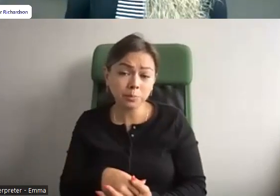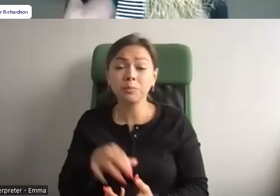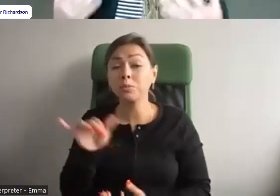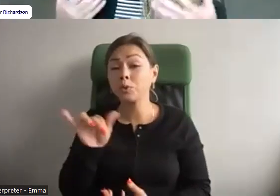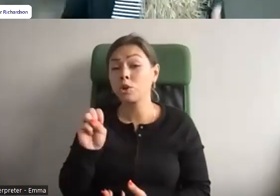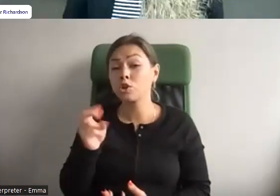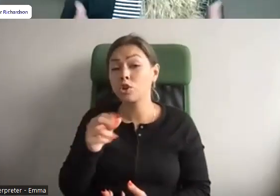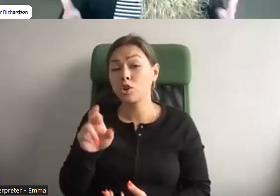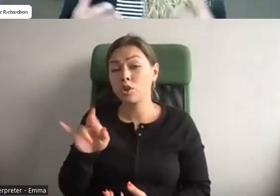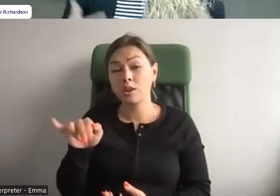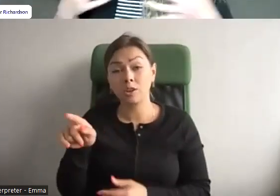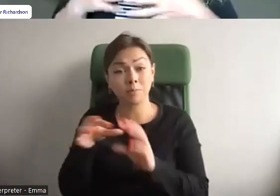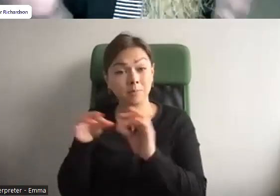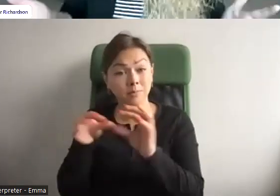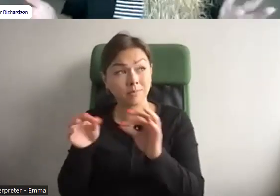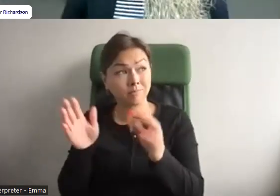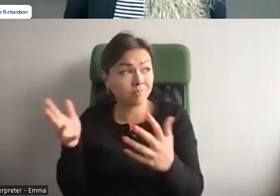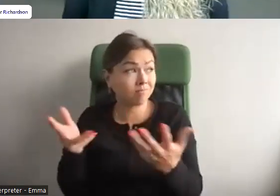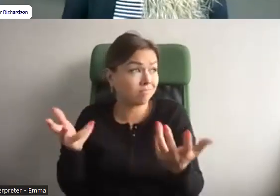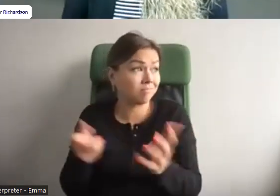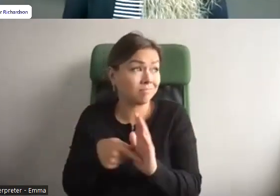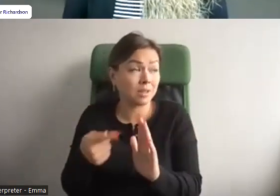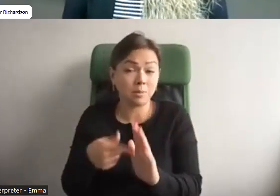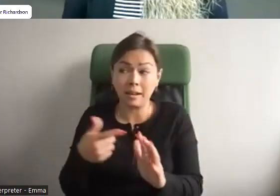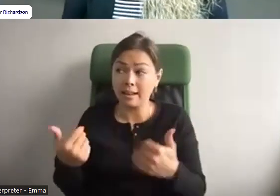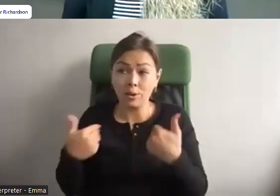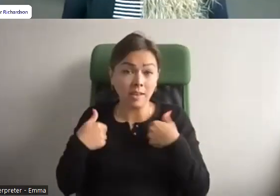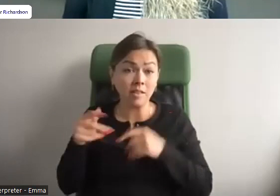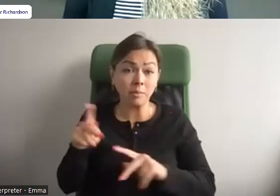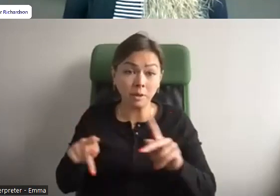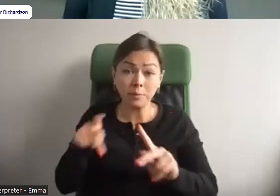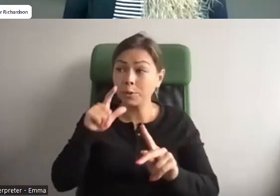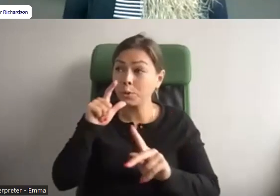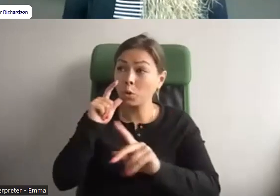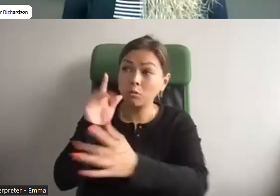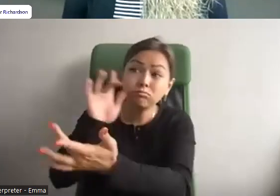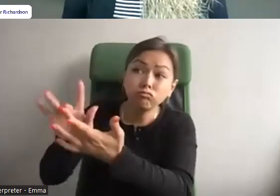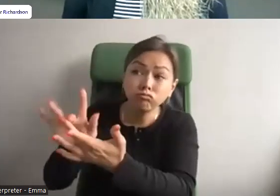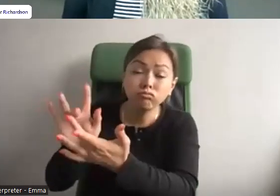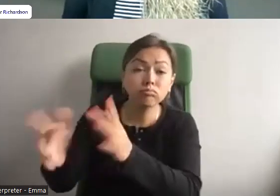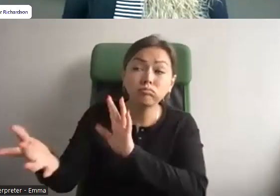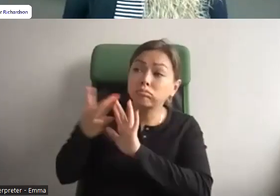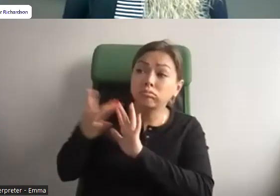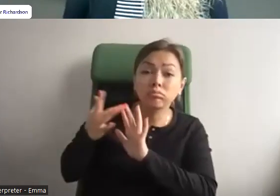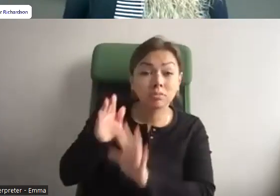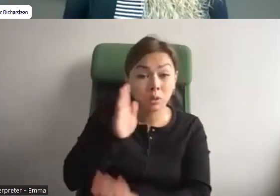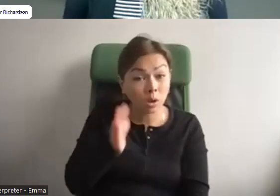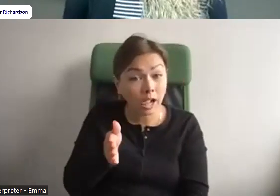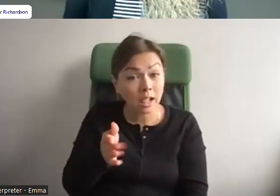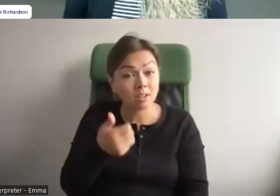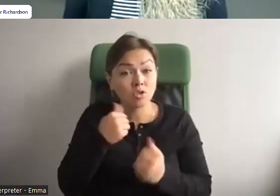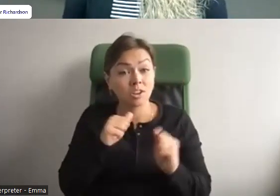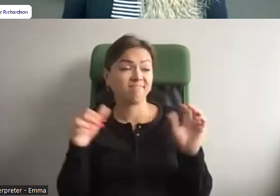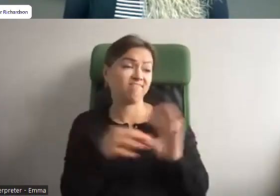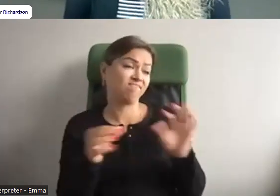knowing that there will be people, and Yasmin, there are going to be people that reach out to you to talk trash, my mom